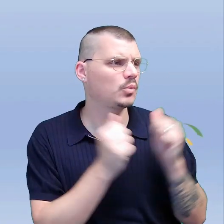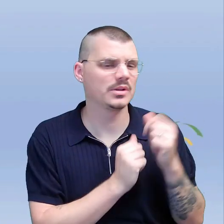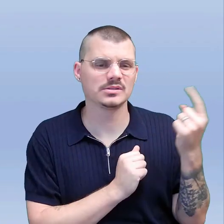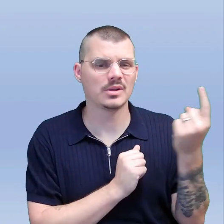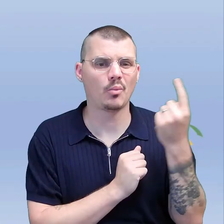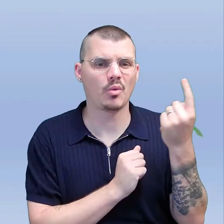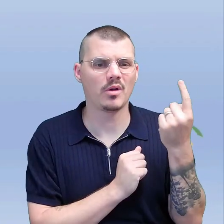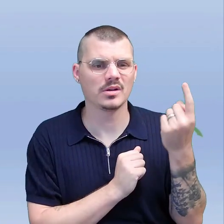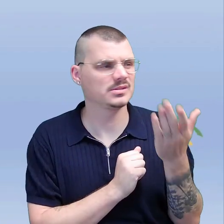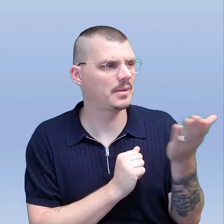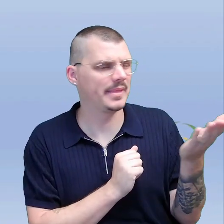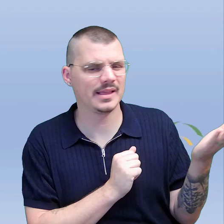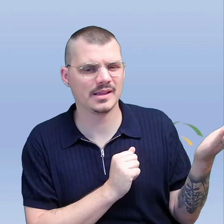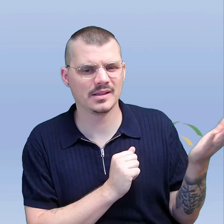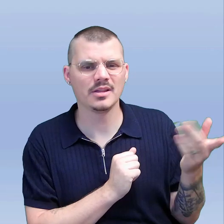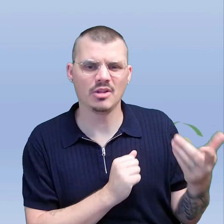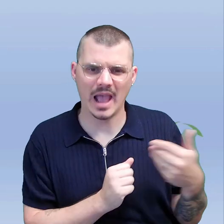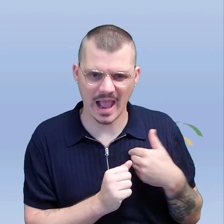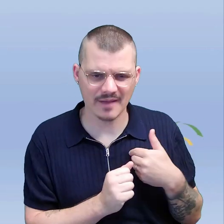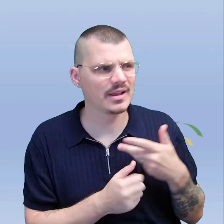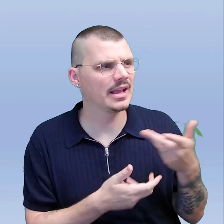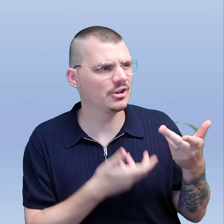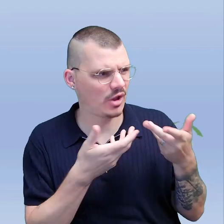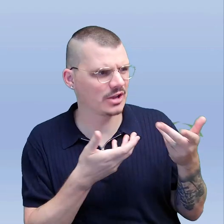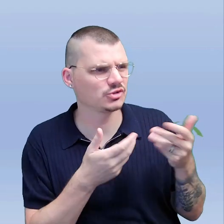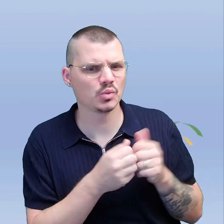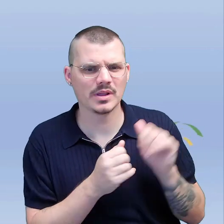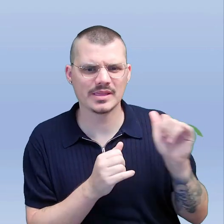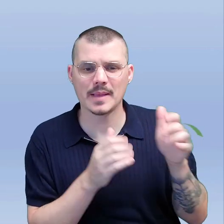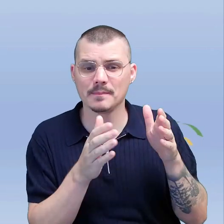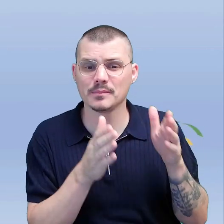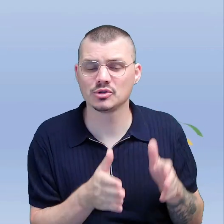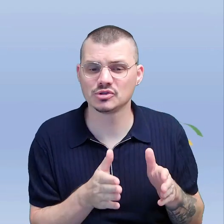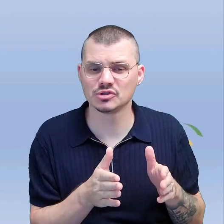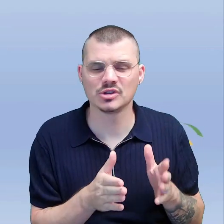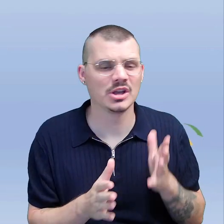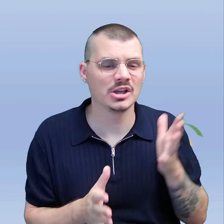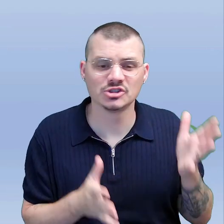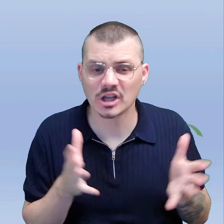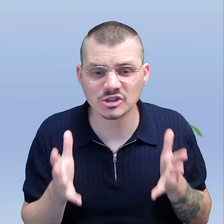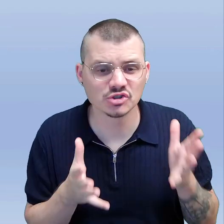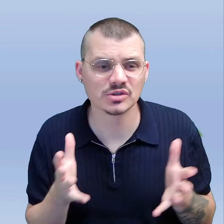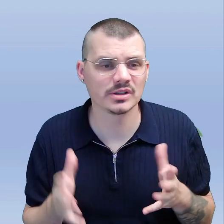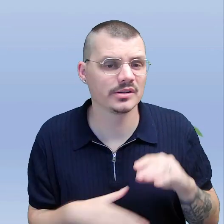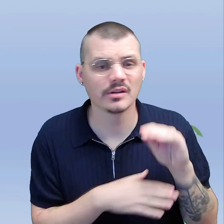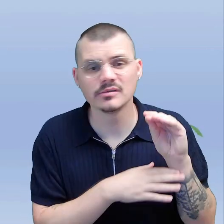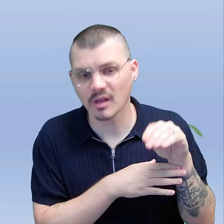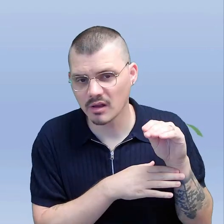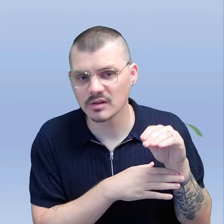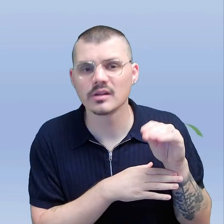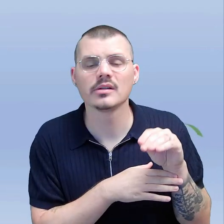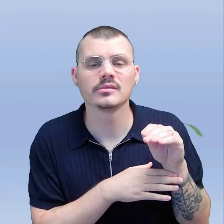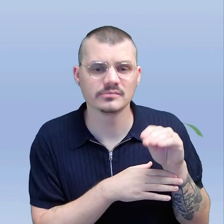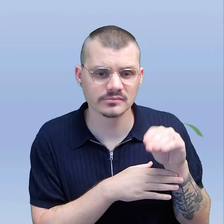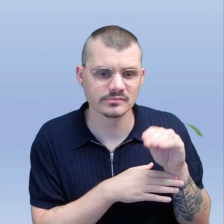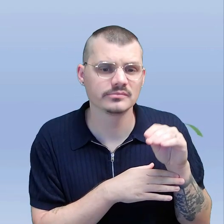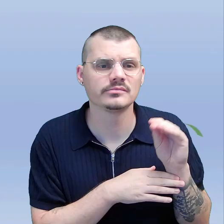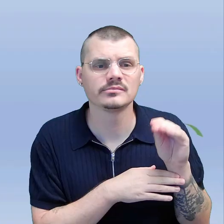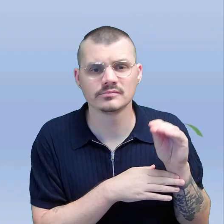somebody or something. They're having an interaction with that person, gesturing,